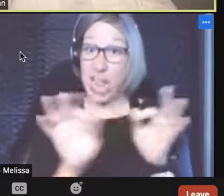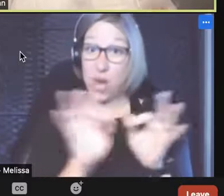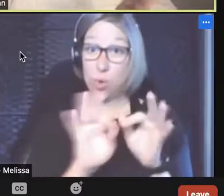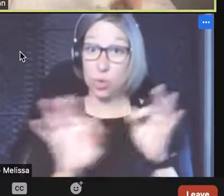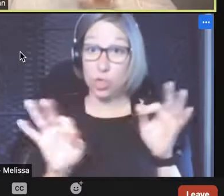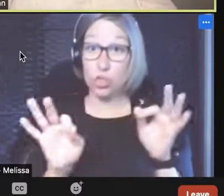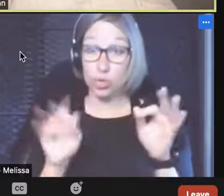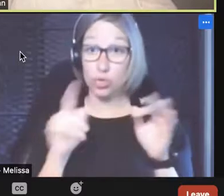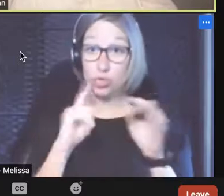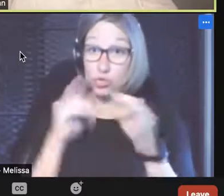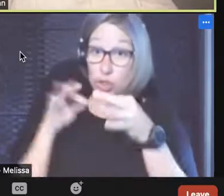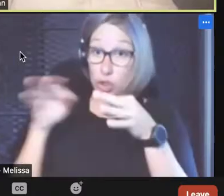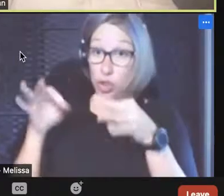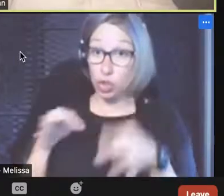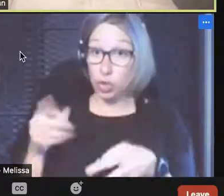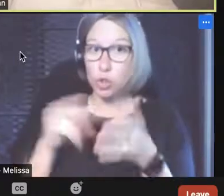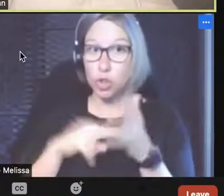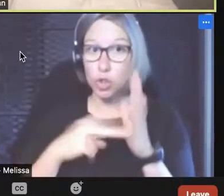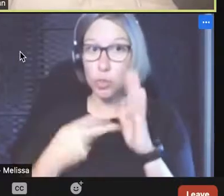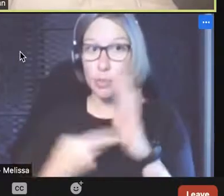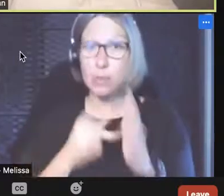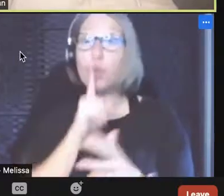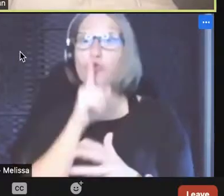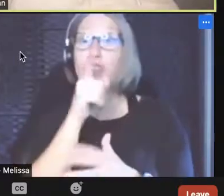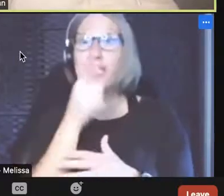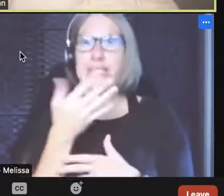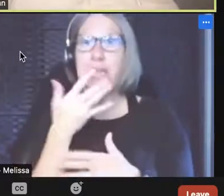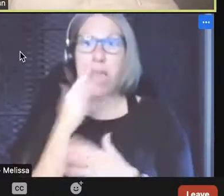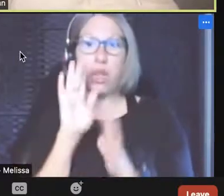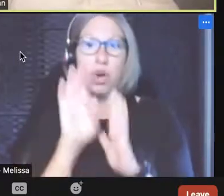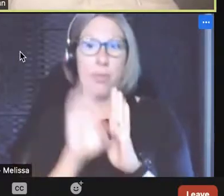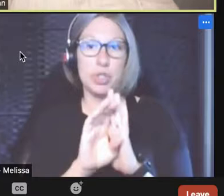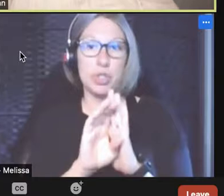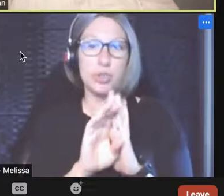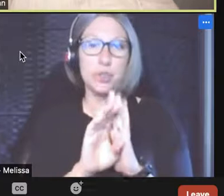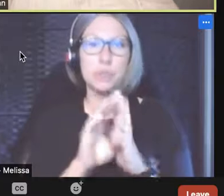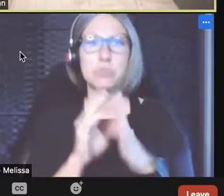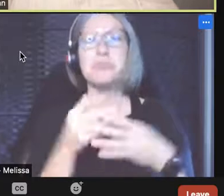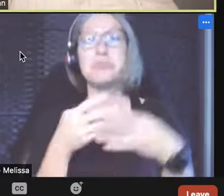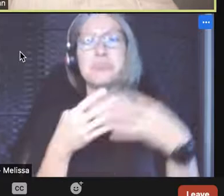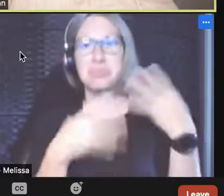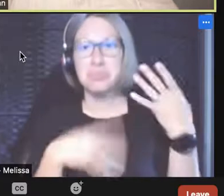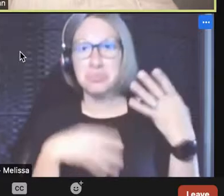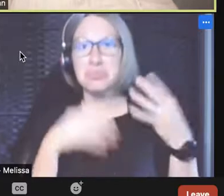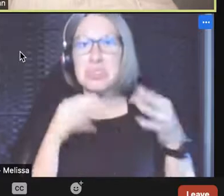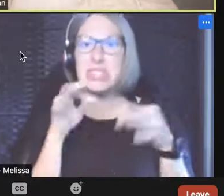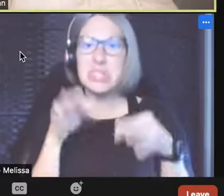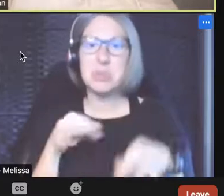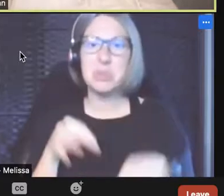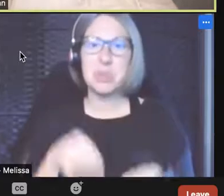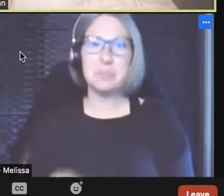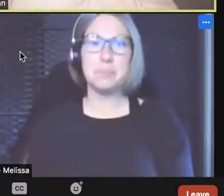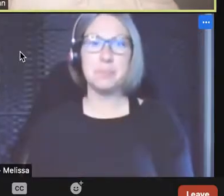describe what you mean by a realistic color image. Okay, and it goes on to describe what a scene is and so